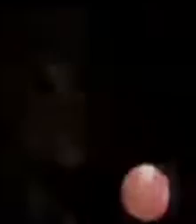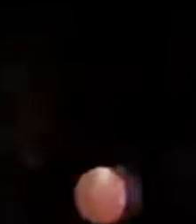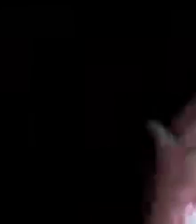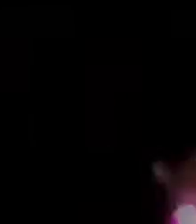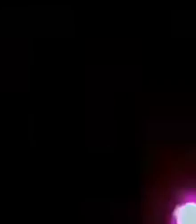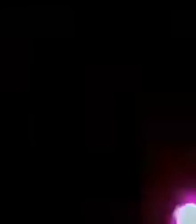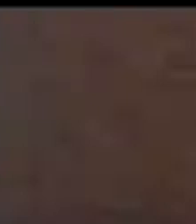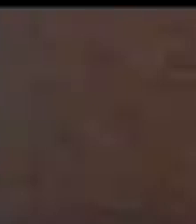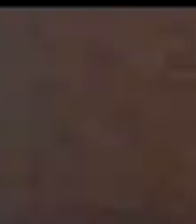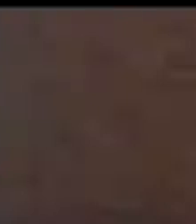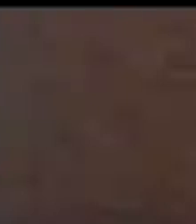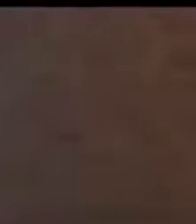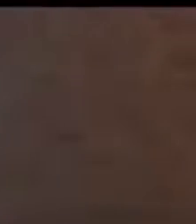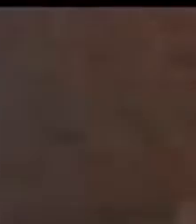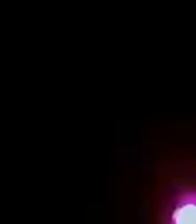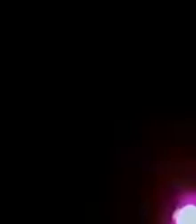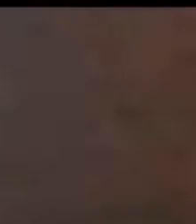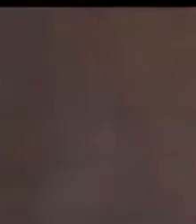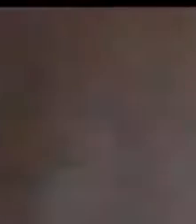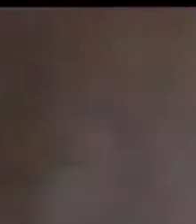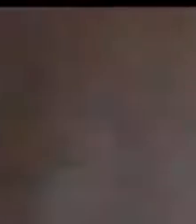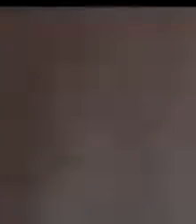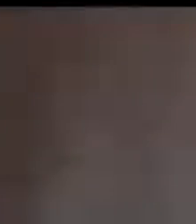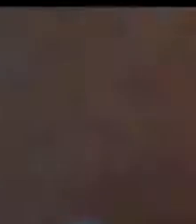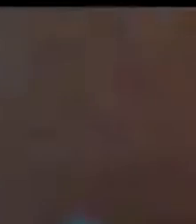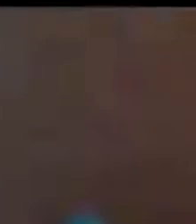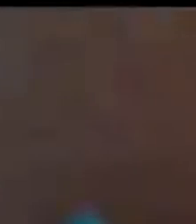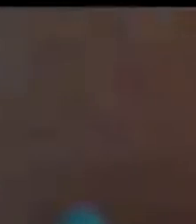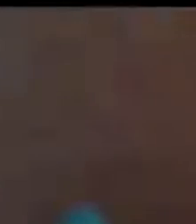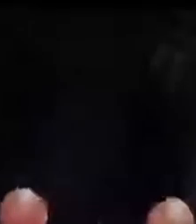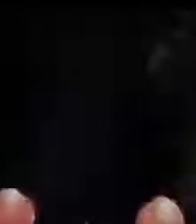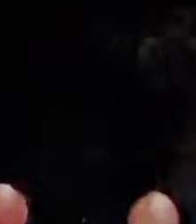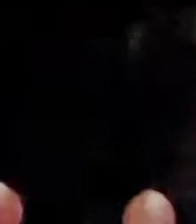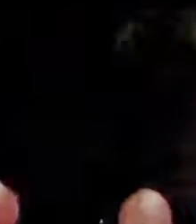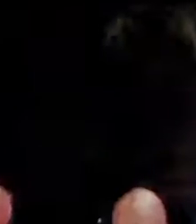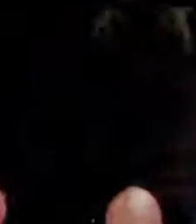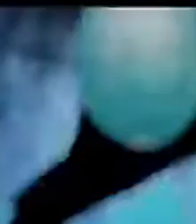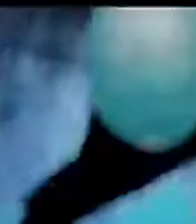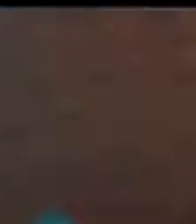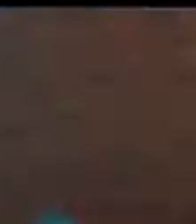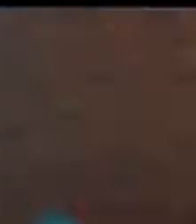His tongue is so deceitful. I used to have a lot of fear. Dear God, you the greatest. I know God.